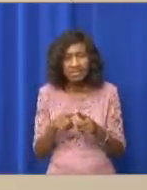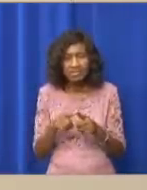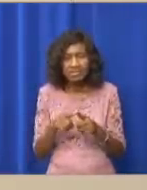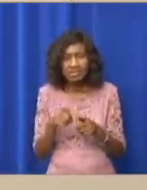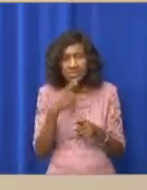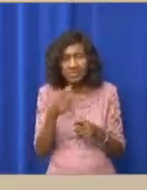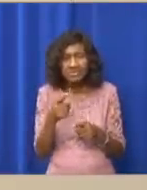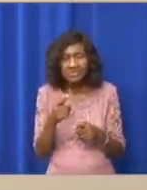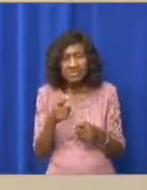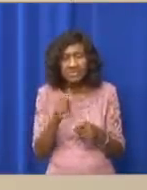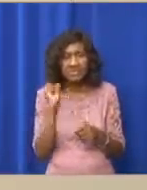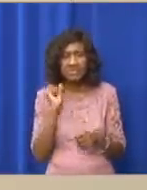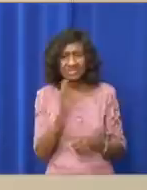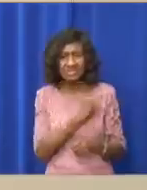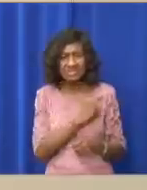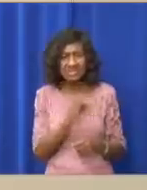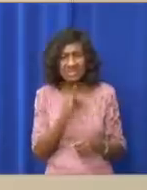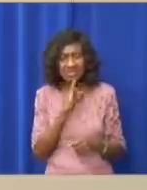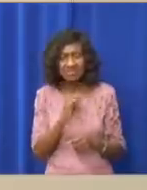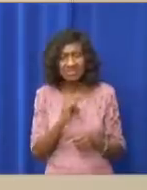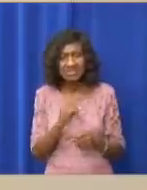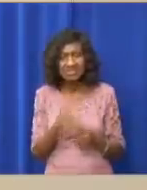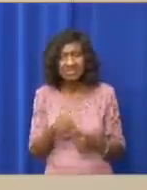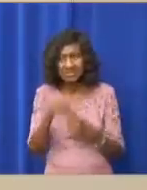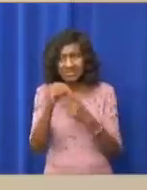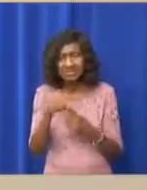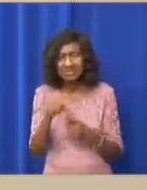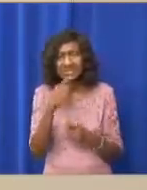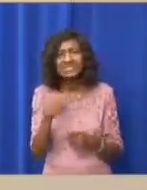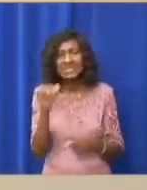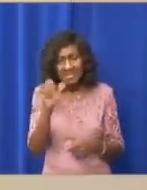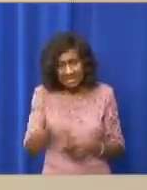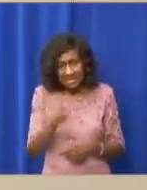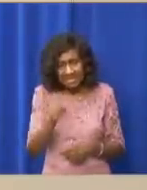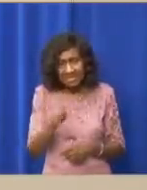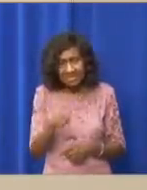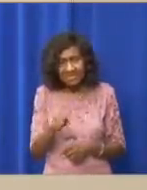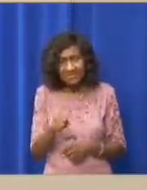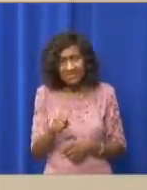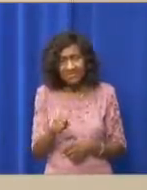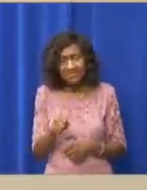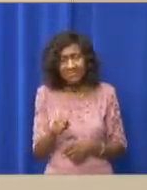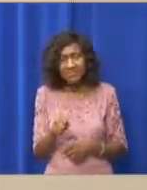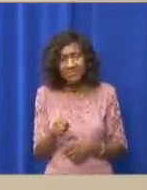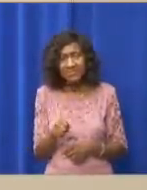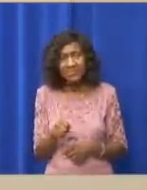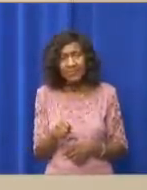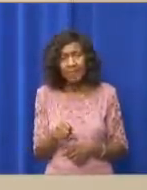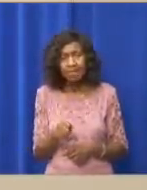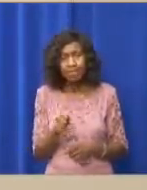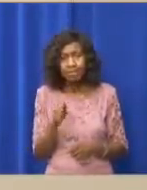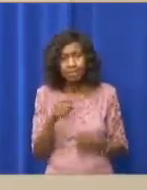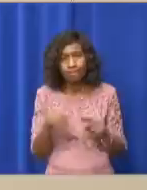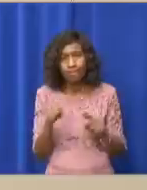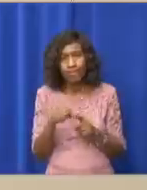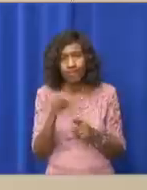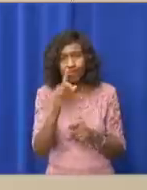workers? Yes, that process is still very much the same. The address is